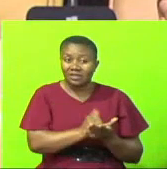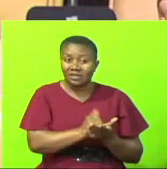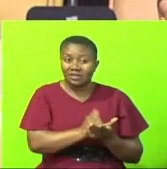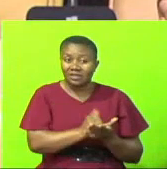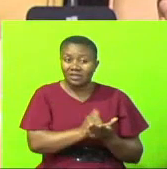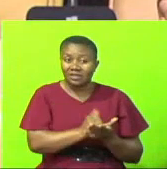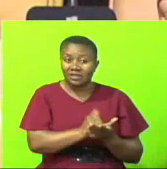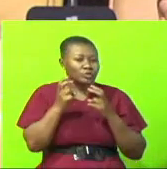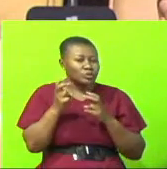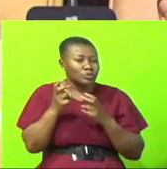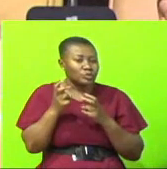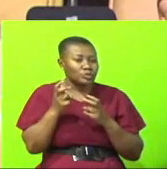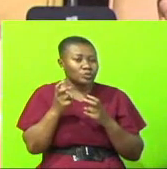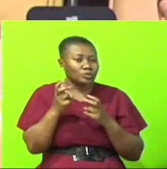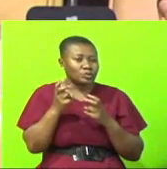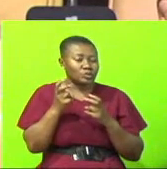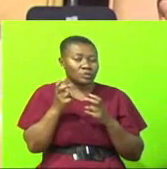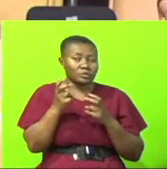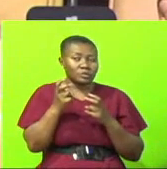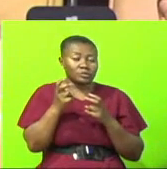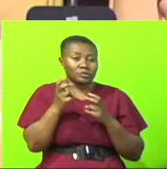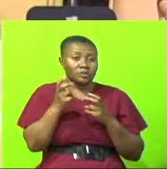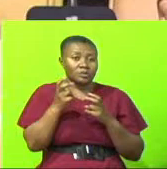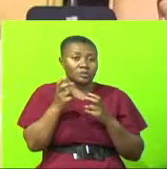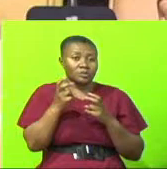the minority leader has raised.